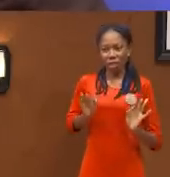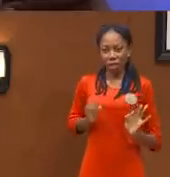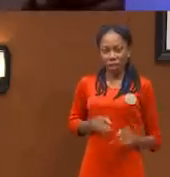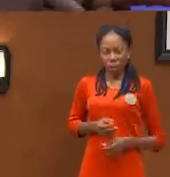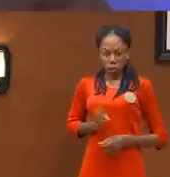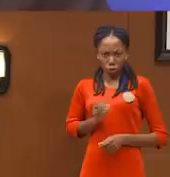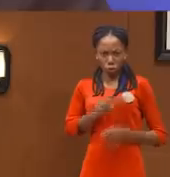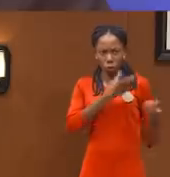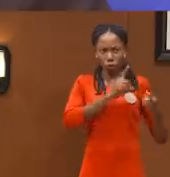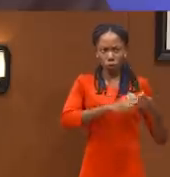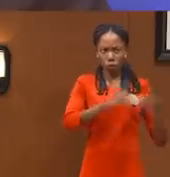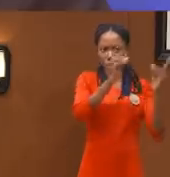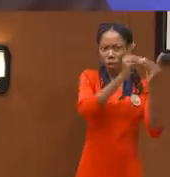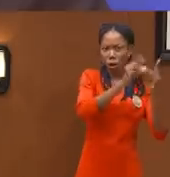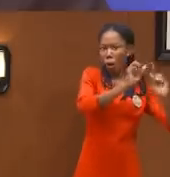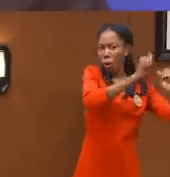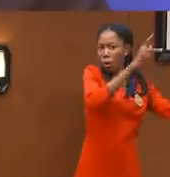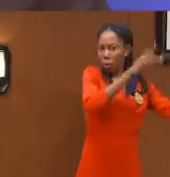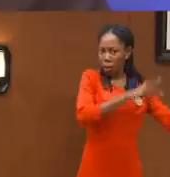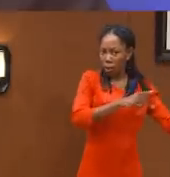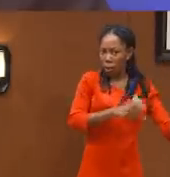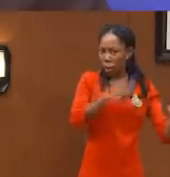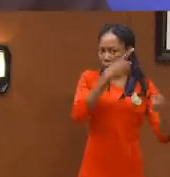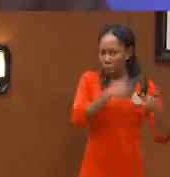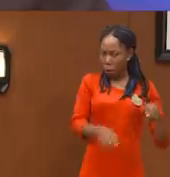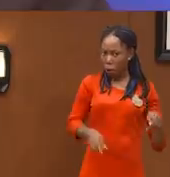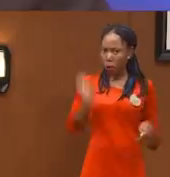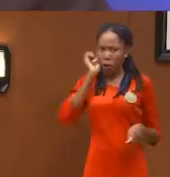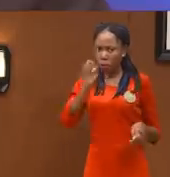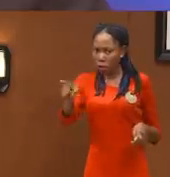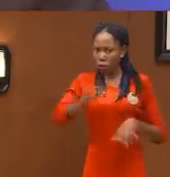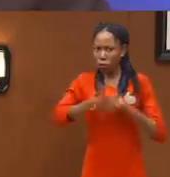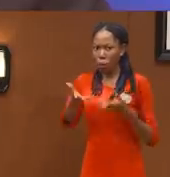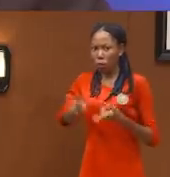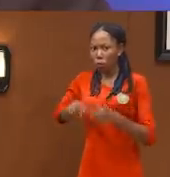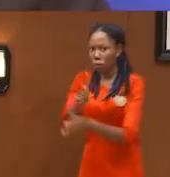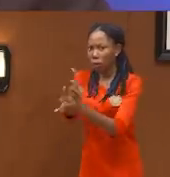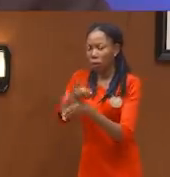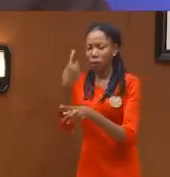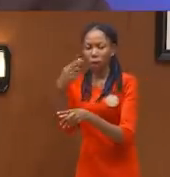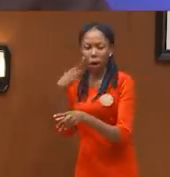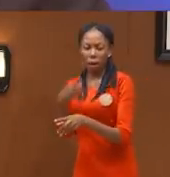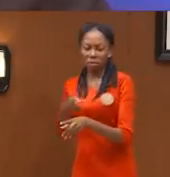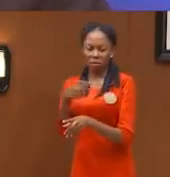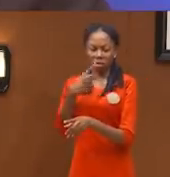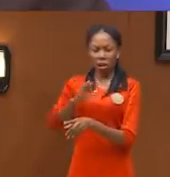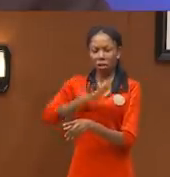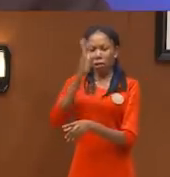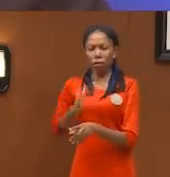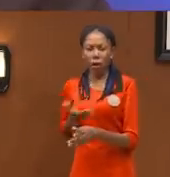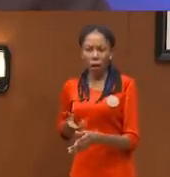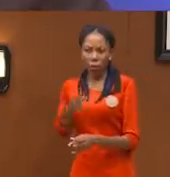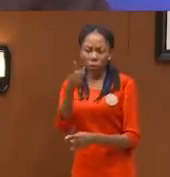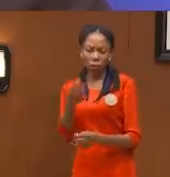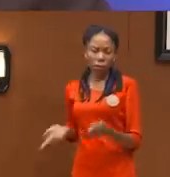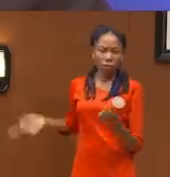another responsibility and you having one with me, you don't want to take care of. It's a lie. You have to do something. So I had to go to his house. I